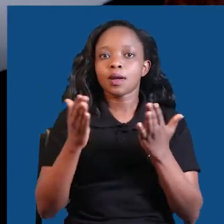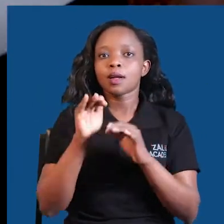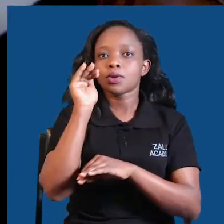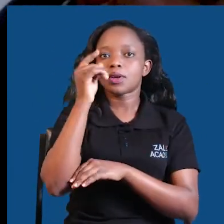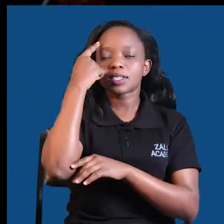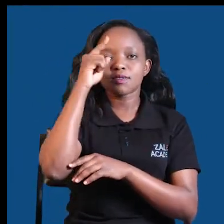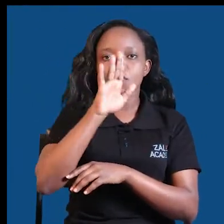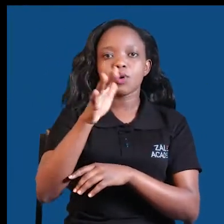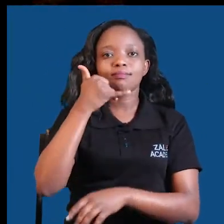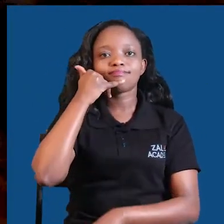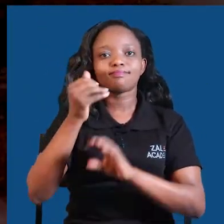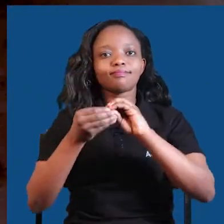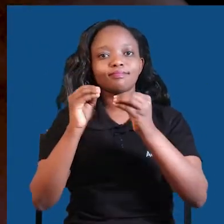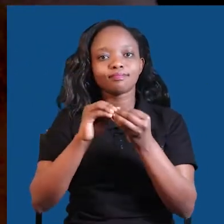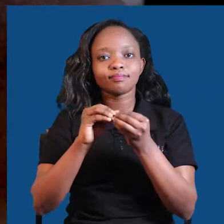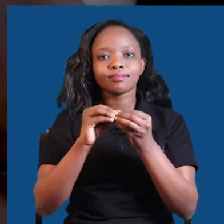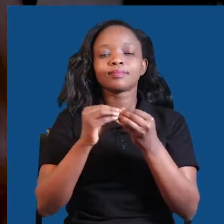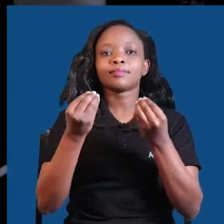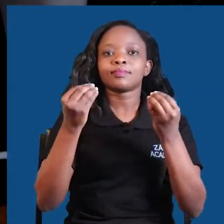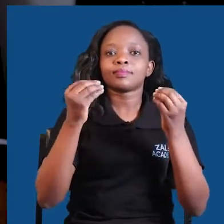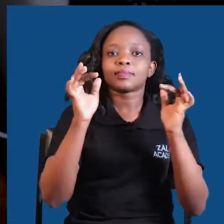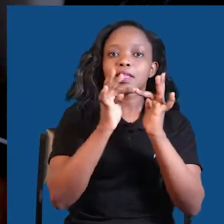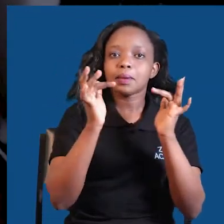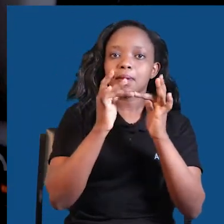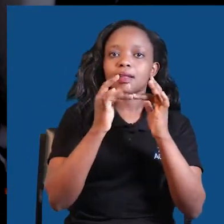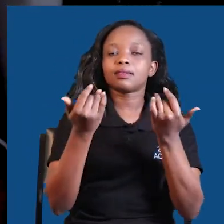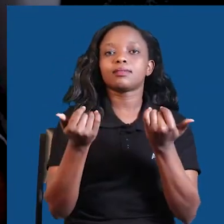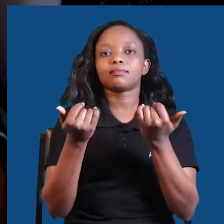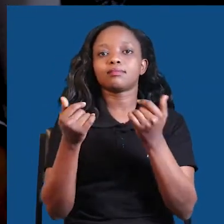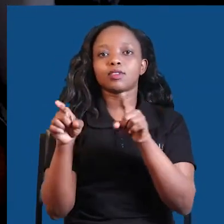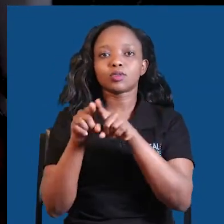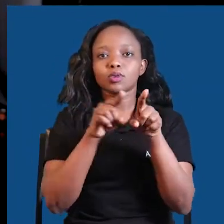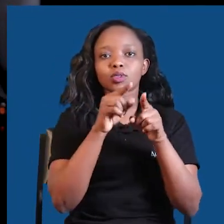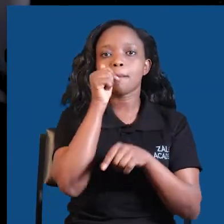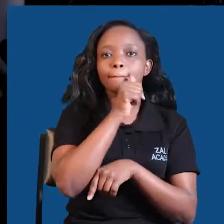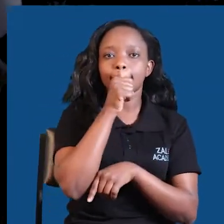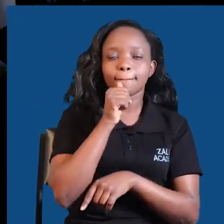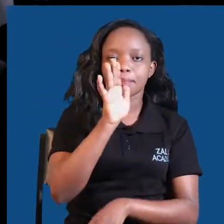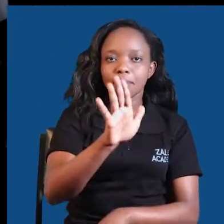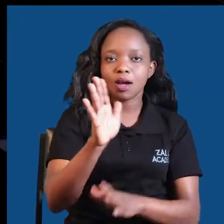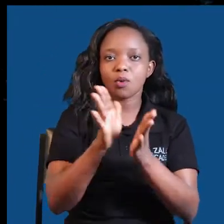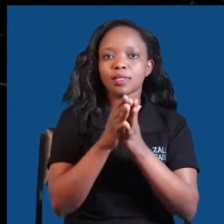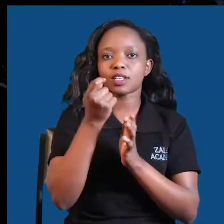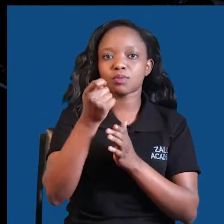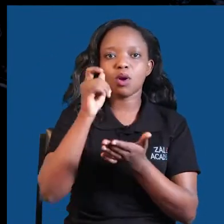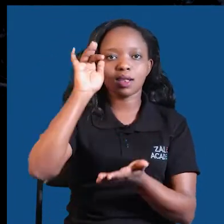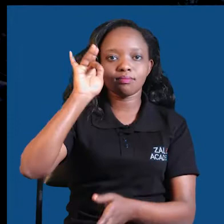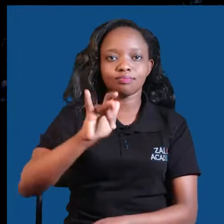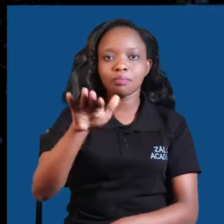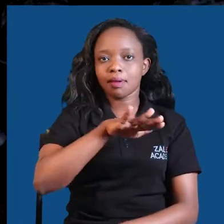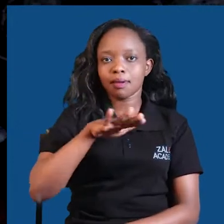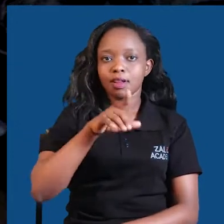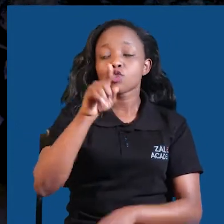also whereby you ask for either your number or your email address, right, Cindy? And also your password and a small button,